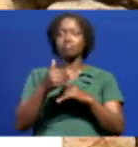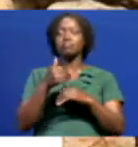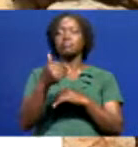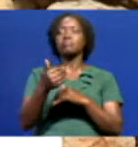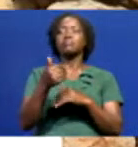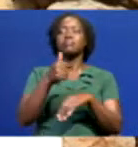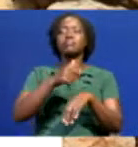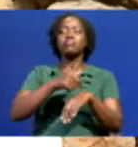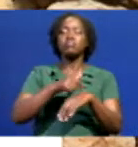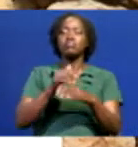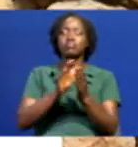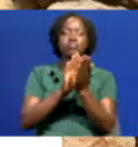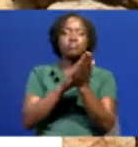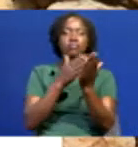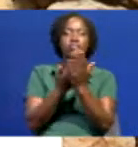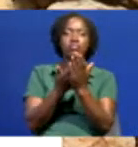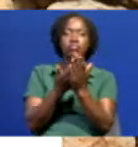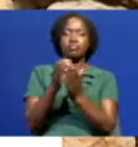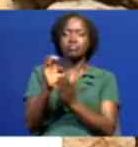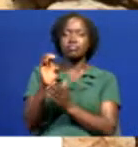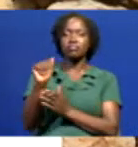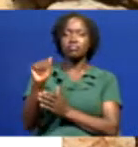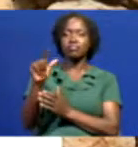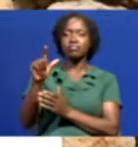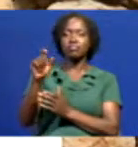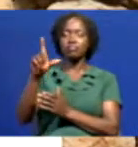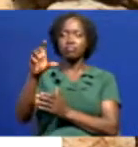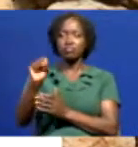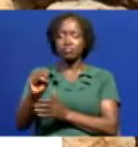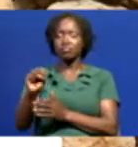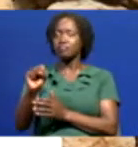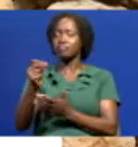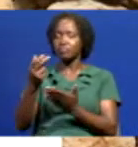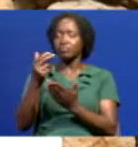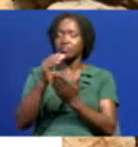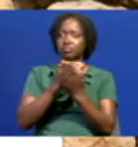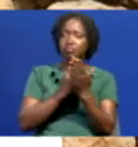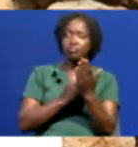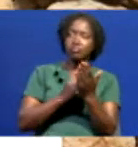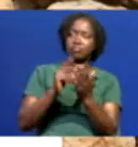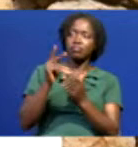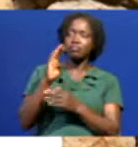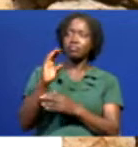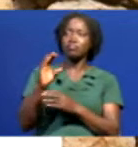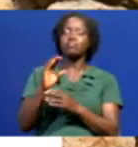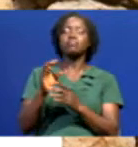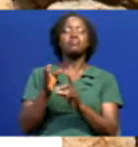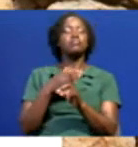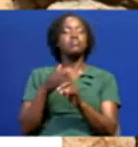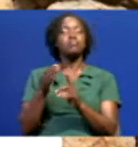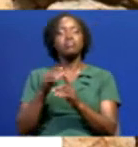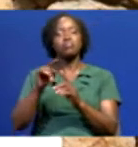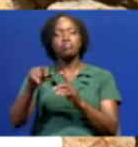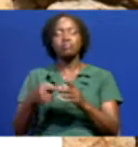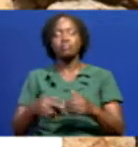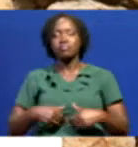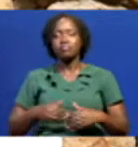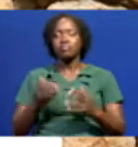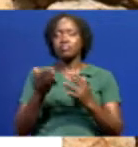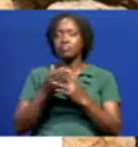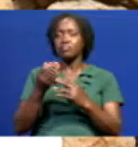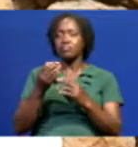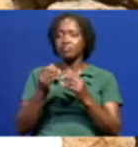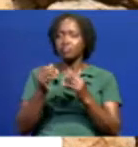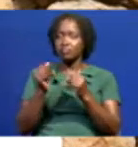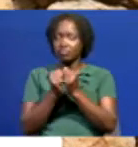episode. The proposed Eagle Nest program by the Kenya Broadcasting Corporation will attract thousands of youth between the ages of 18 to 35.